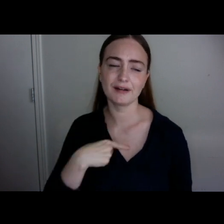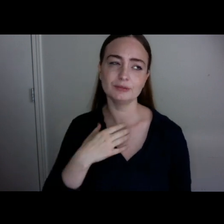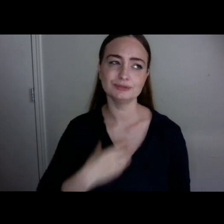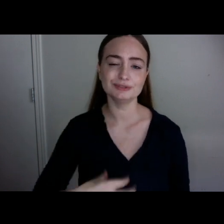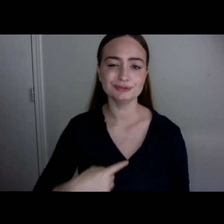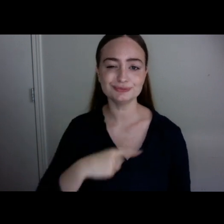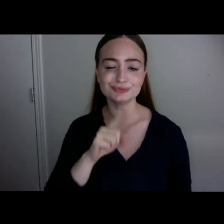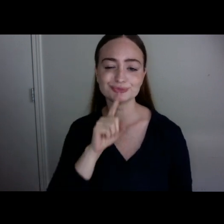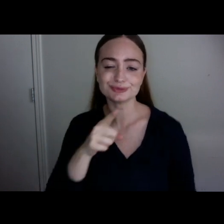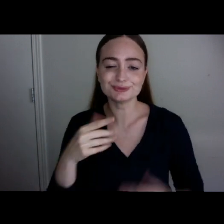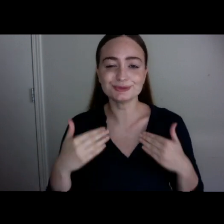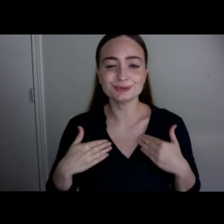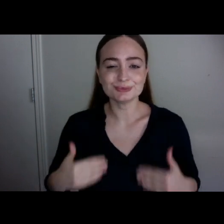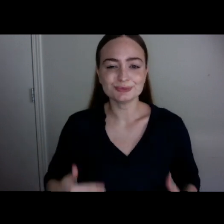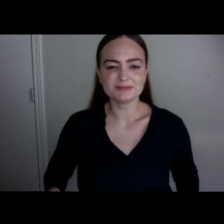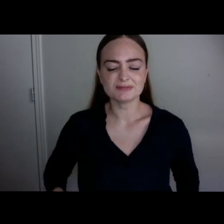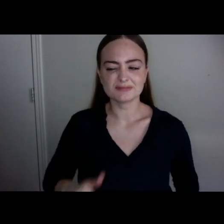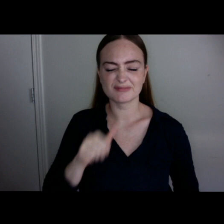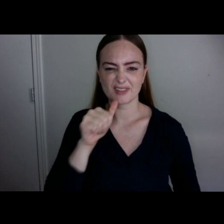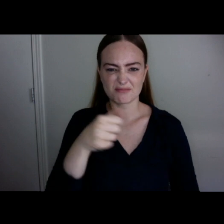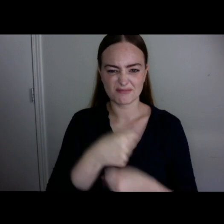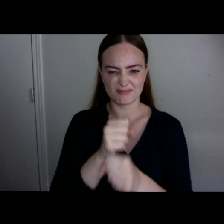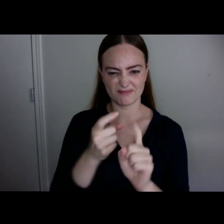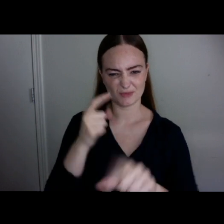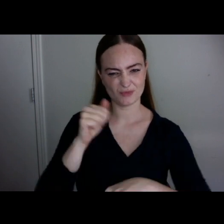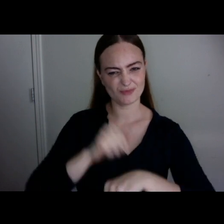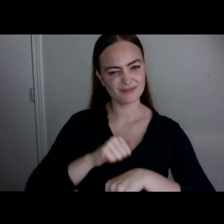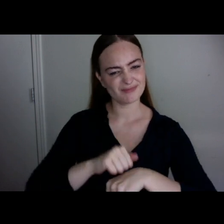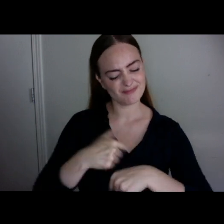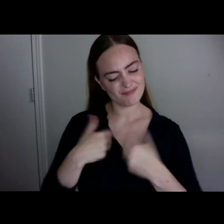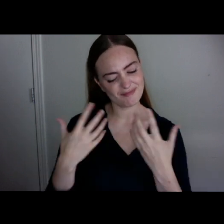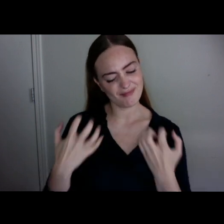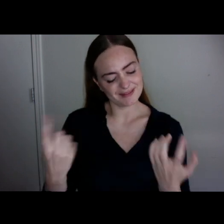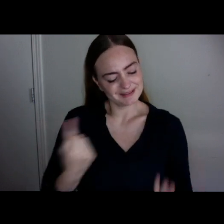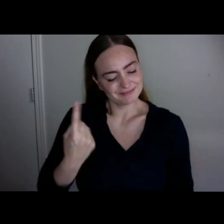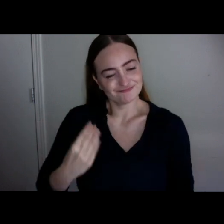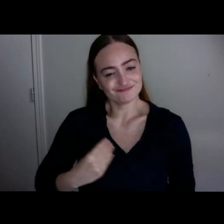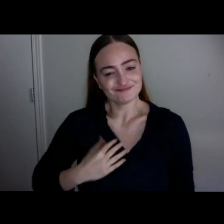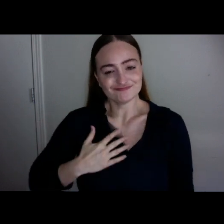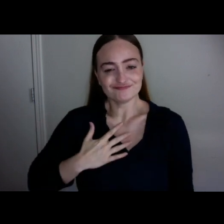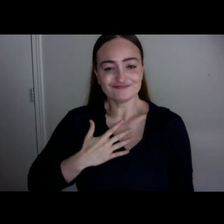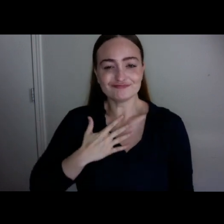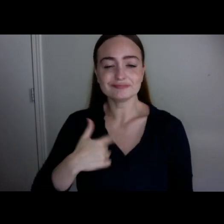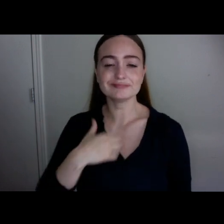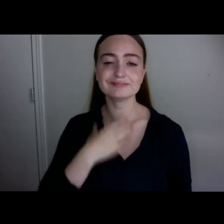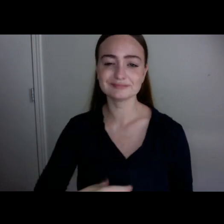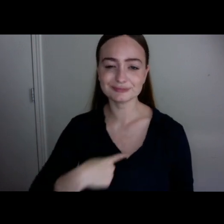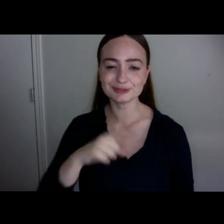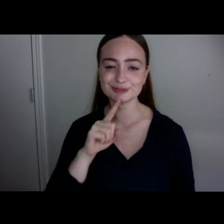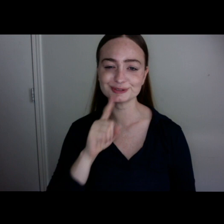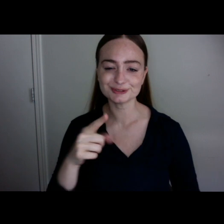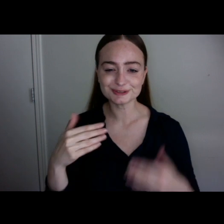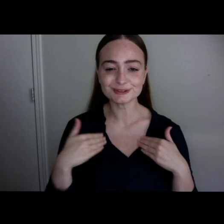flesh and bone and not made of stone, and able to actually feel. I wish I was